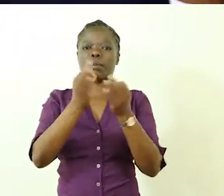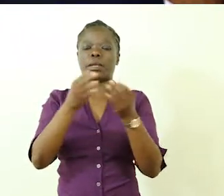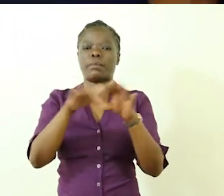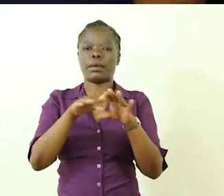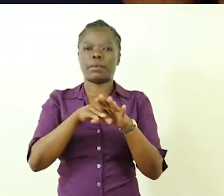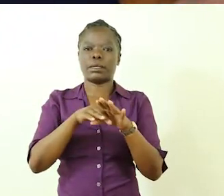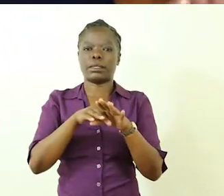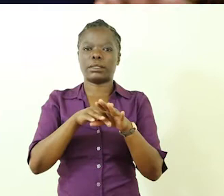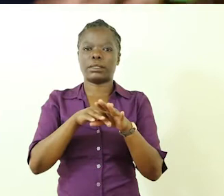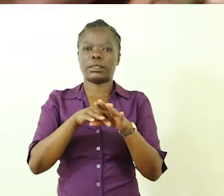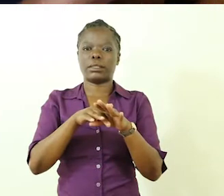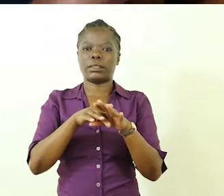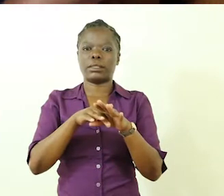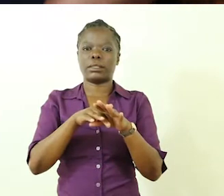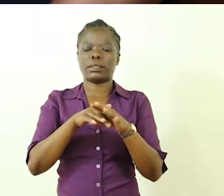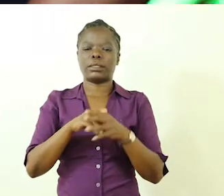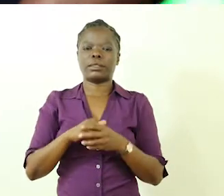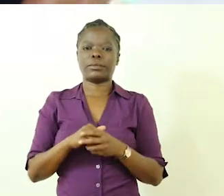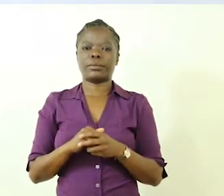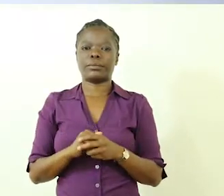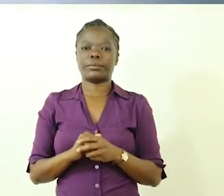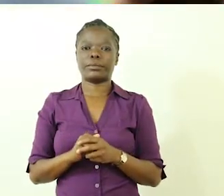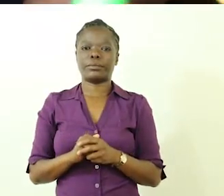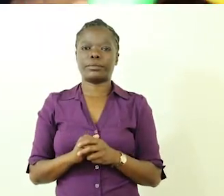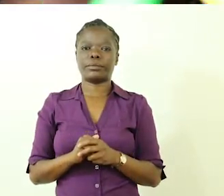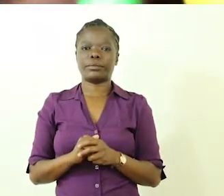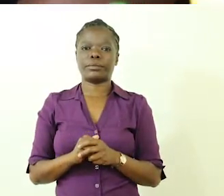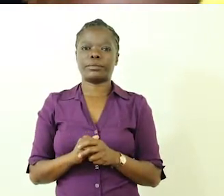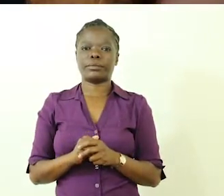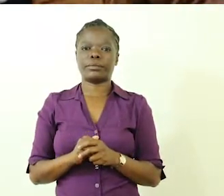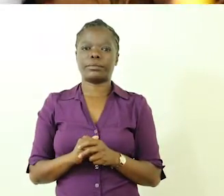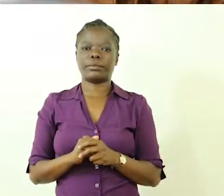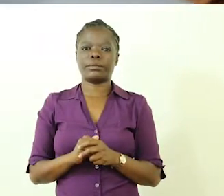Geoffrey, hi! Hi!